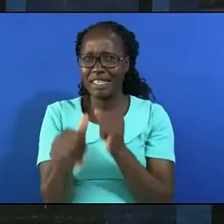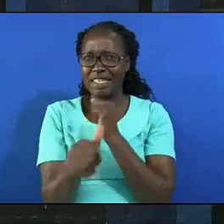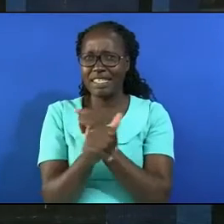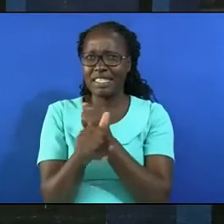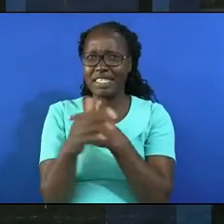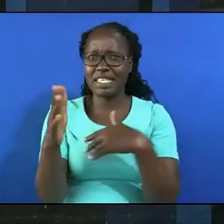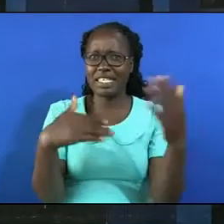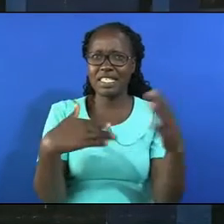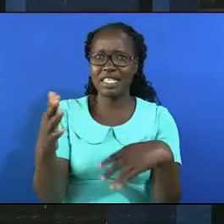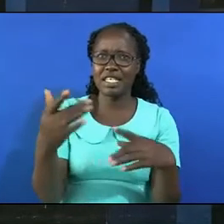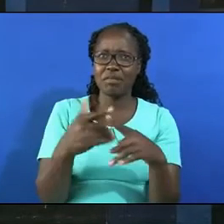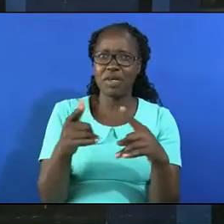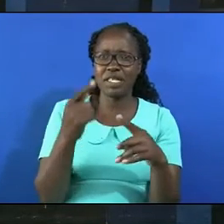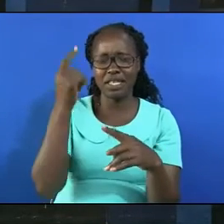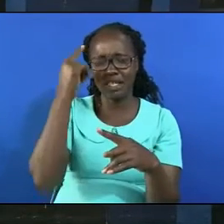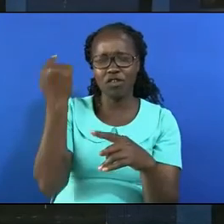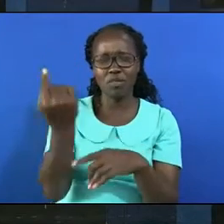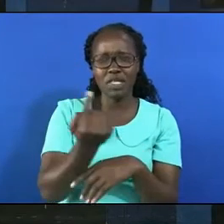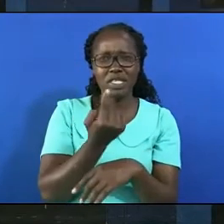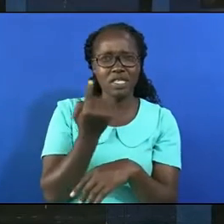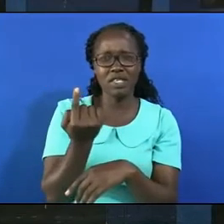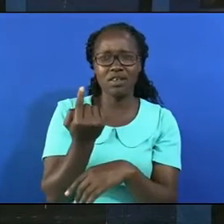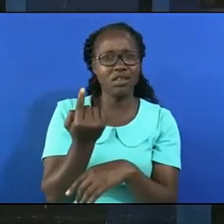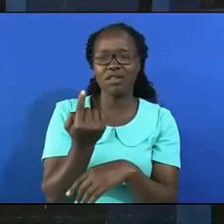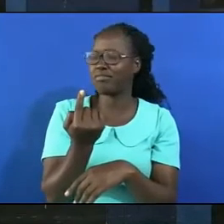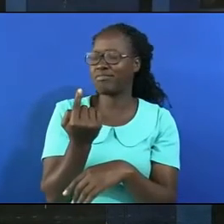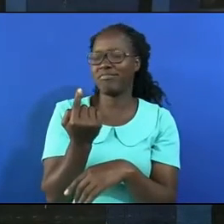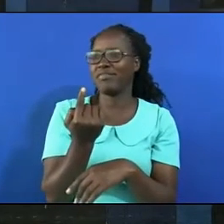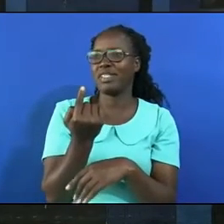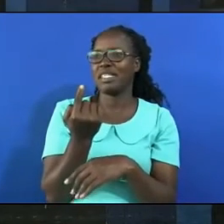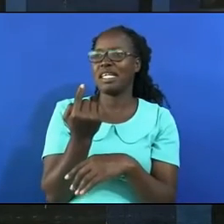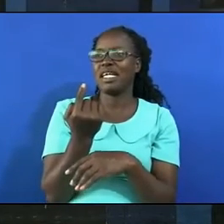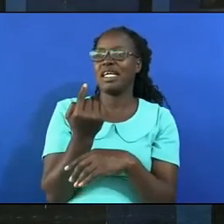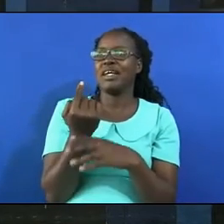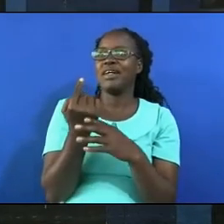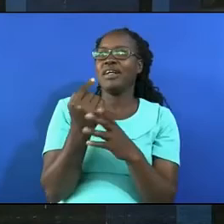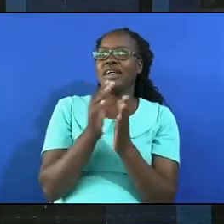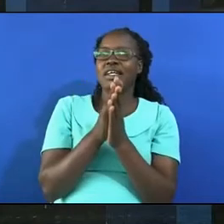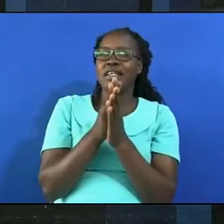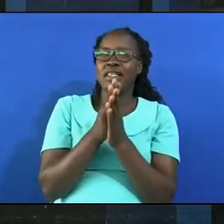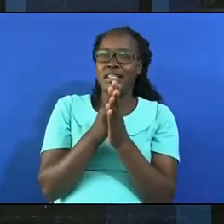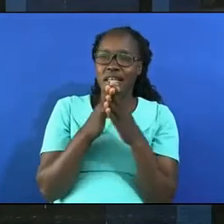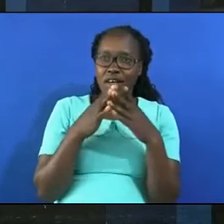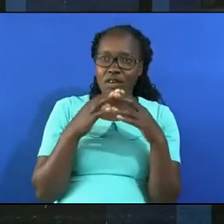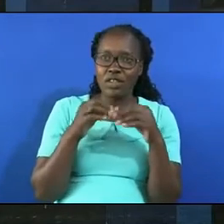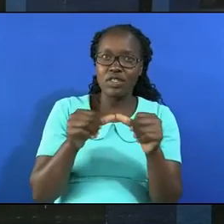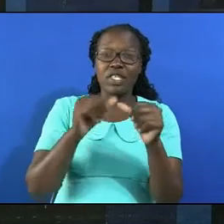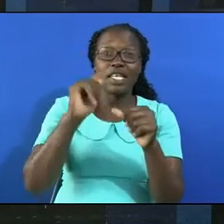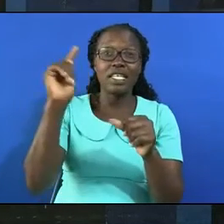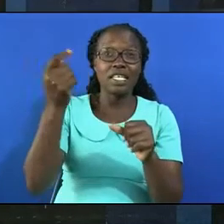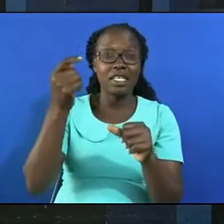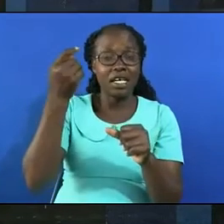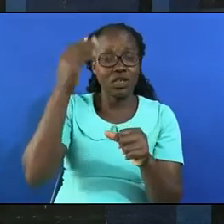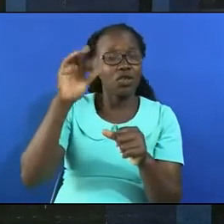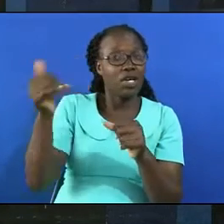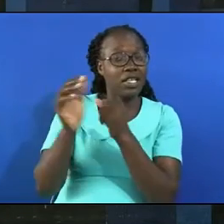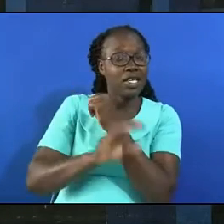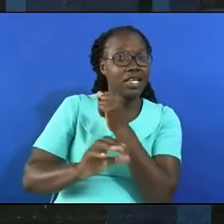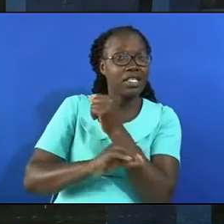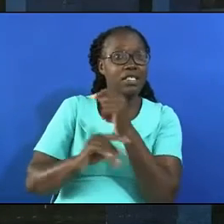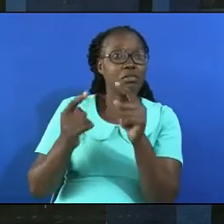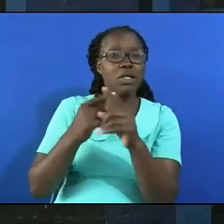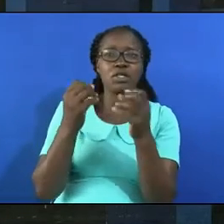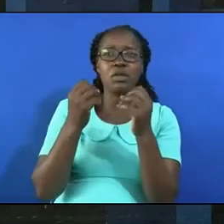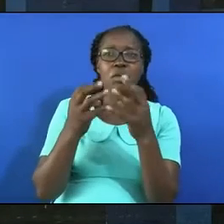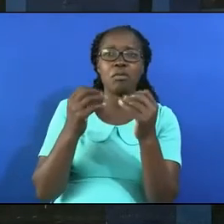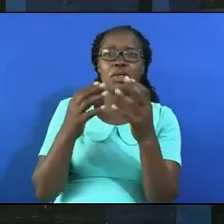flags, but the thought of being single, they are going ahead. And these days in Kenya, I don't know about other countries, there